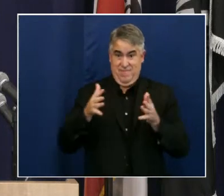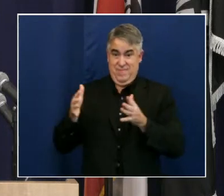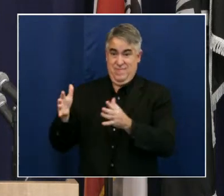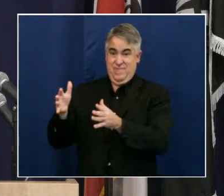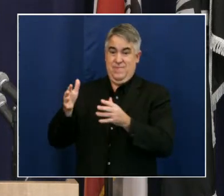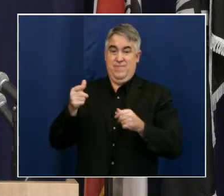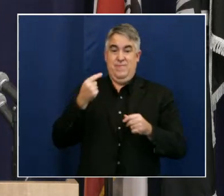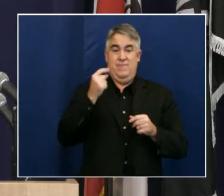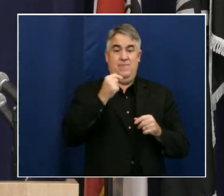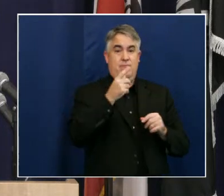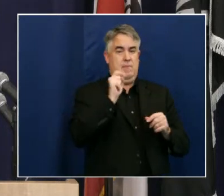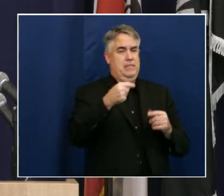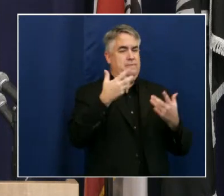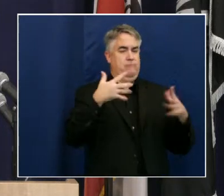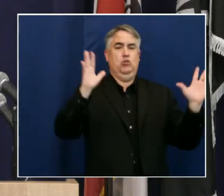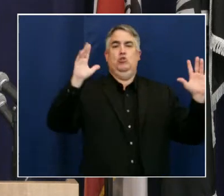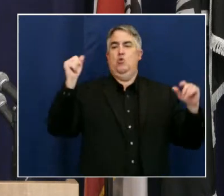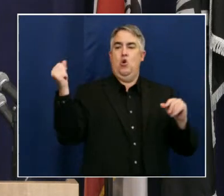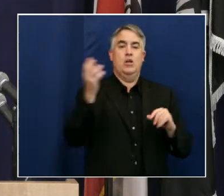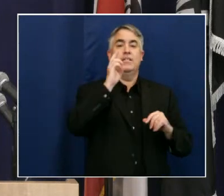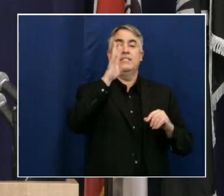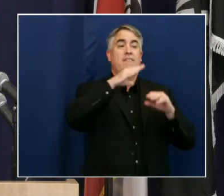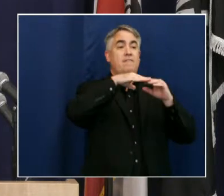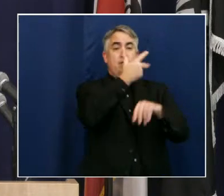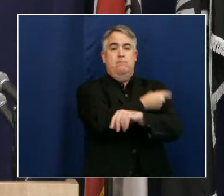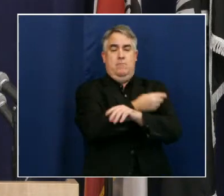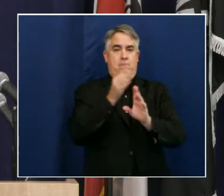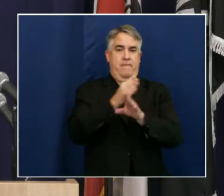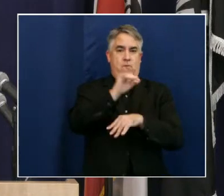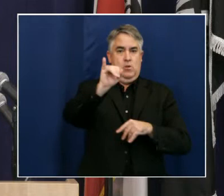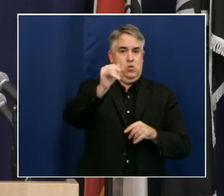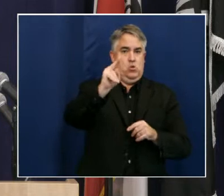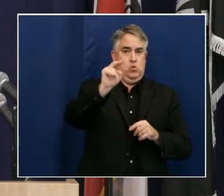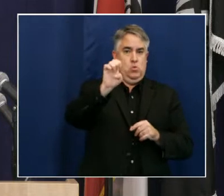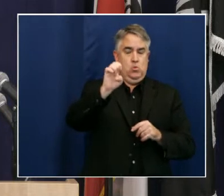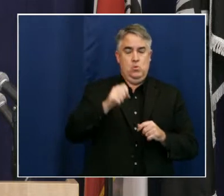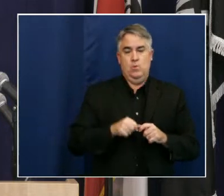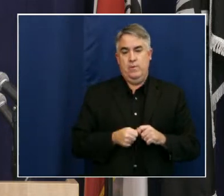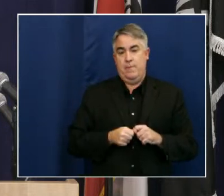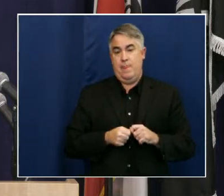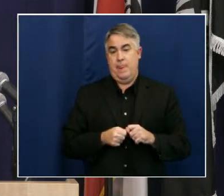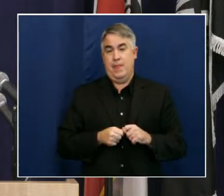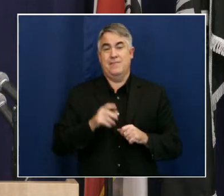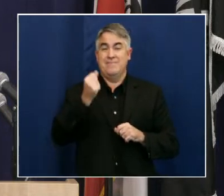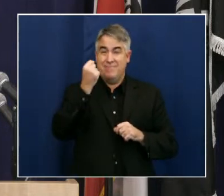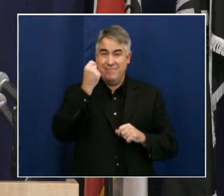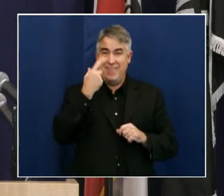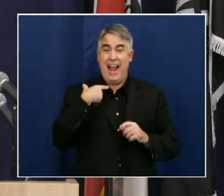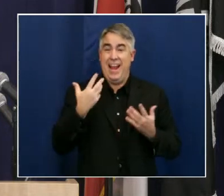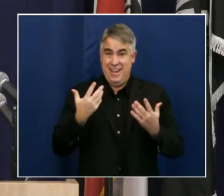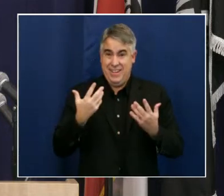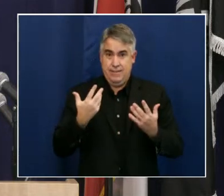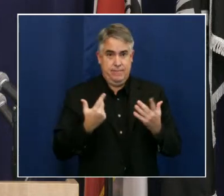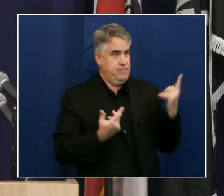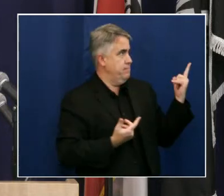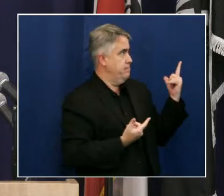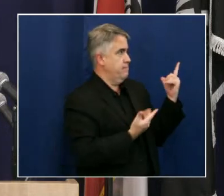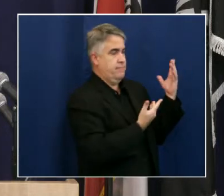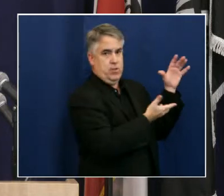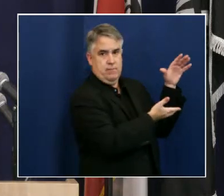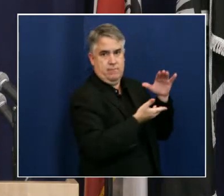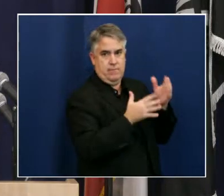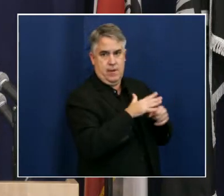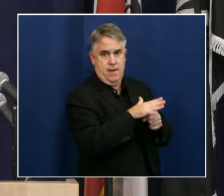the arrival of the vaccines, something that is completely and totally outside of our control. Let me walk you through a couple